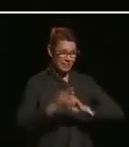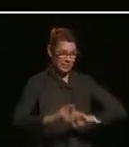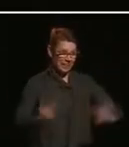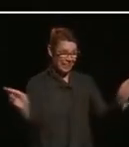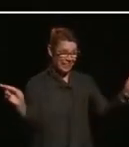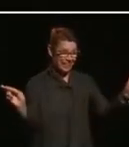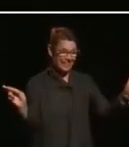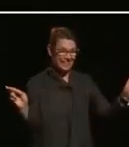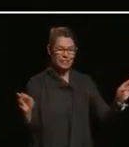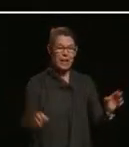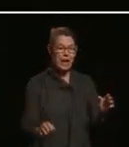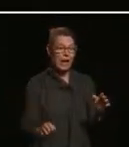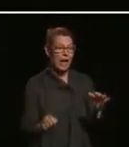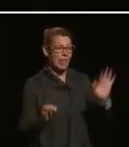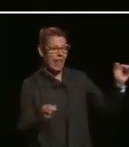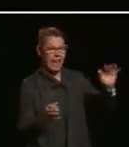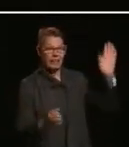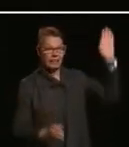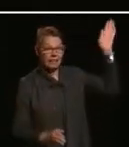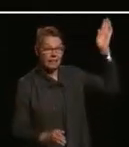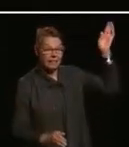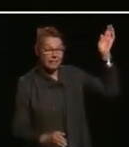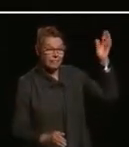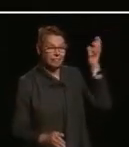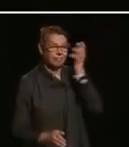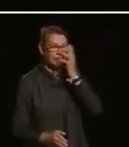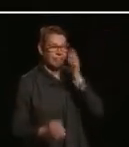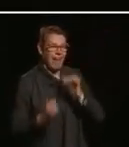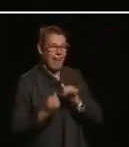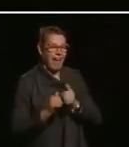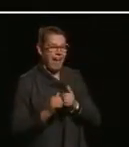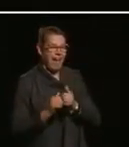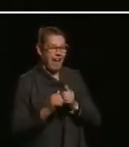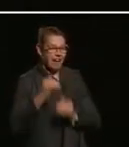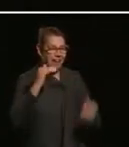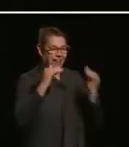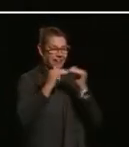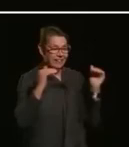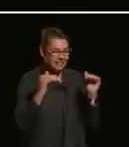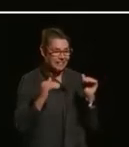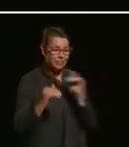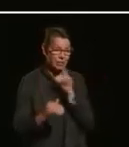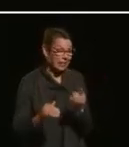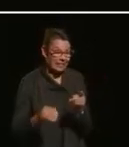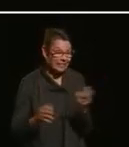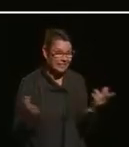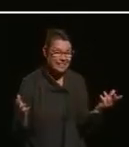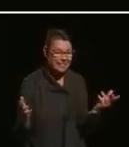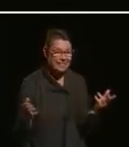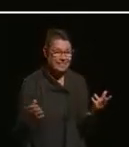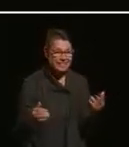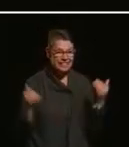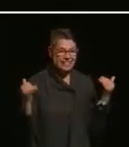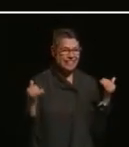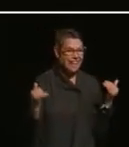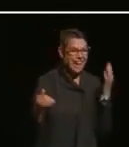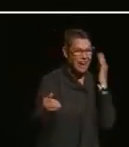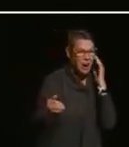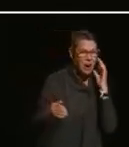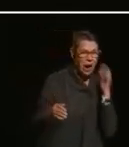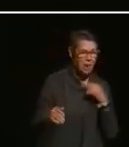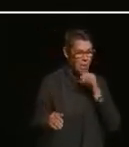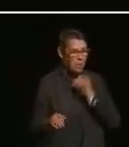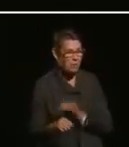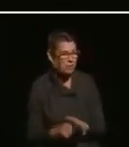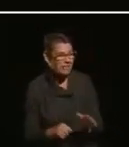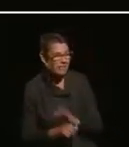I don't know how to live up to that, really. I find that I've reached the age where people use words like legendary and heroic